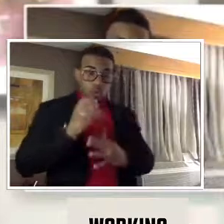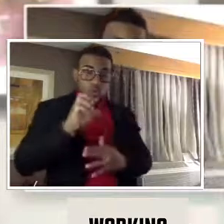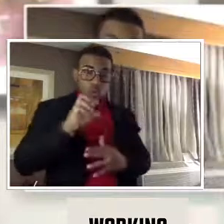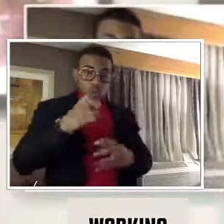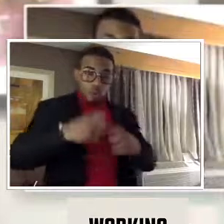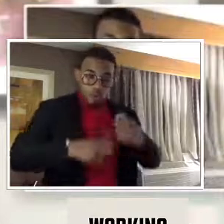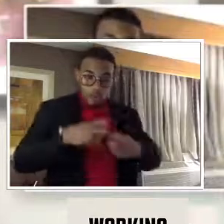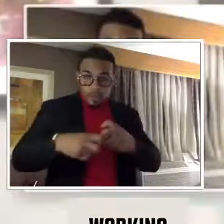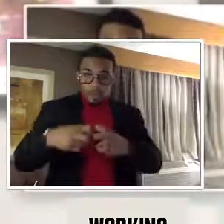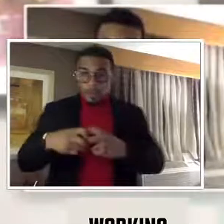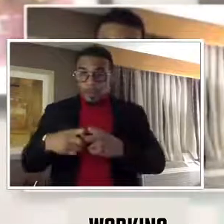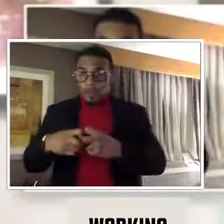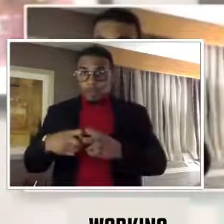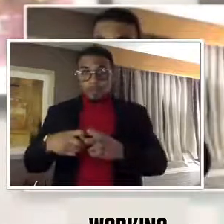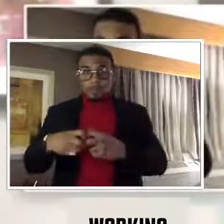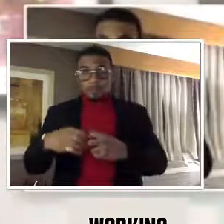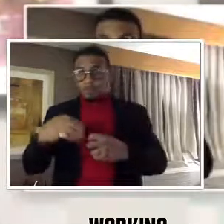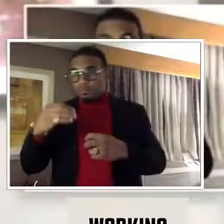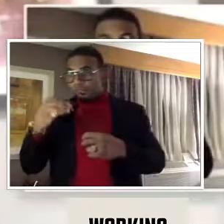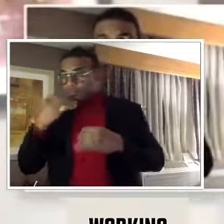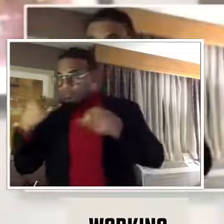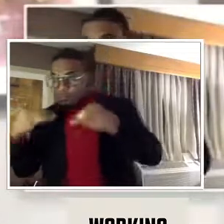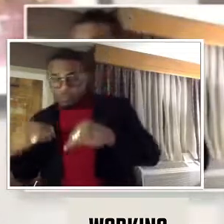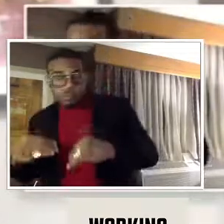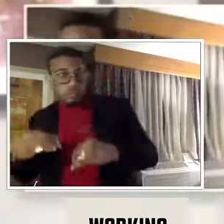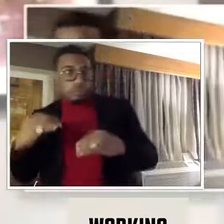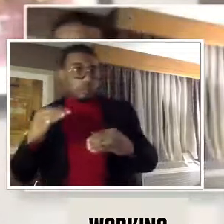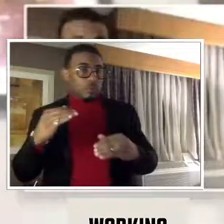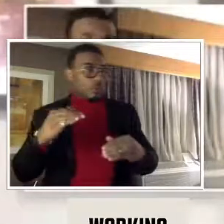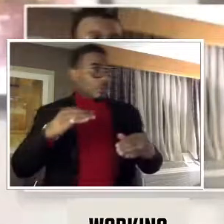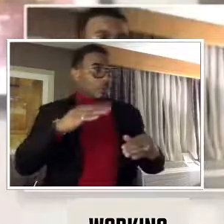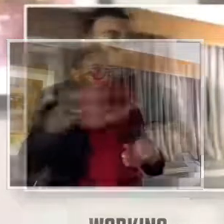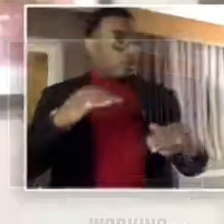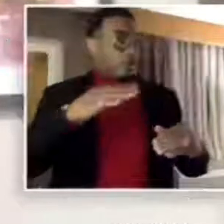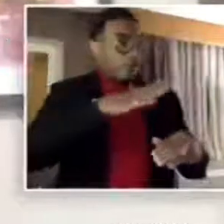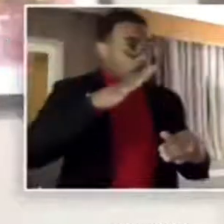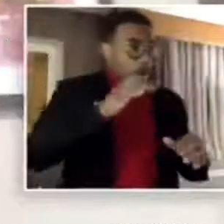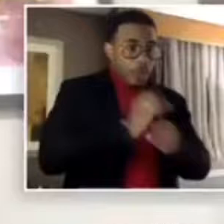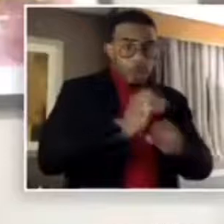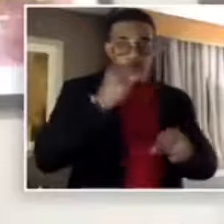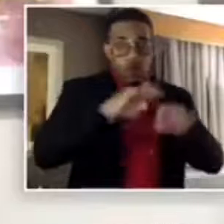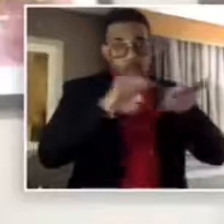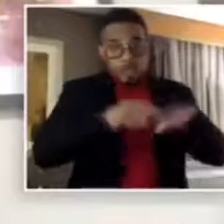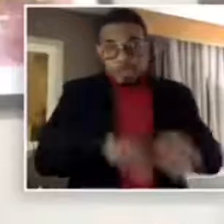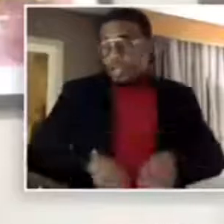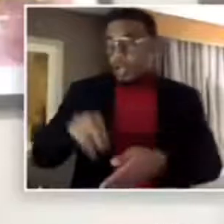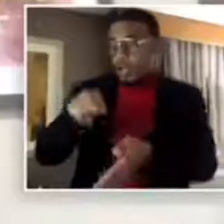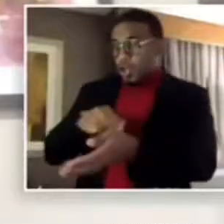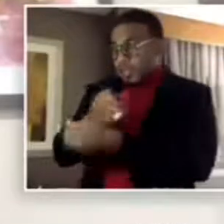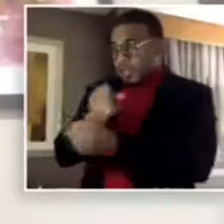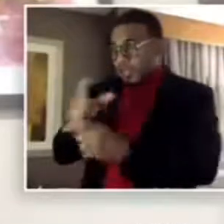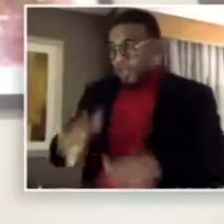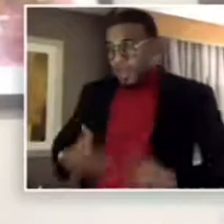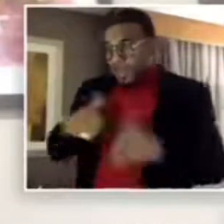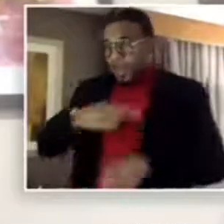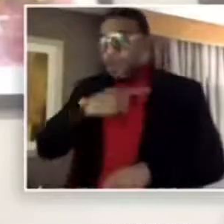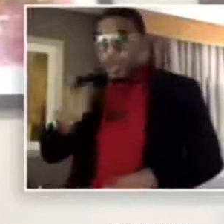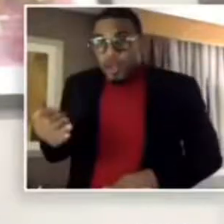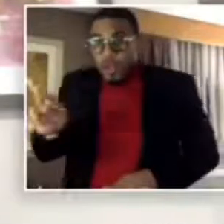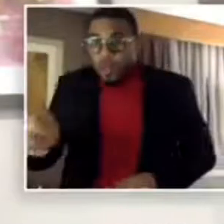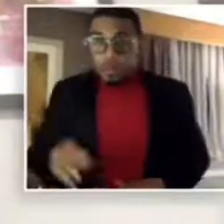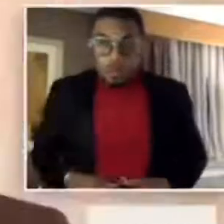crises. Grocery clerks and farm workers keeping food on our shelves, nurses saving lives while risking their own.